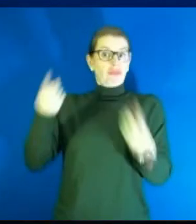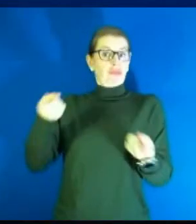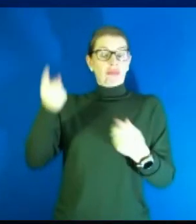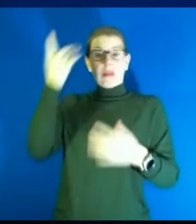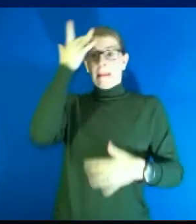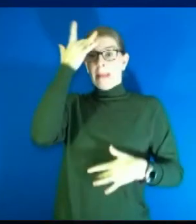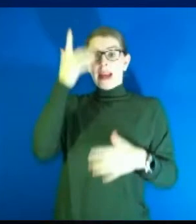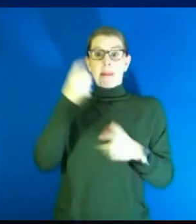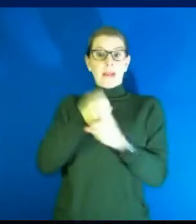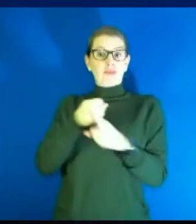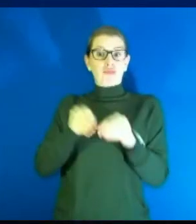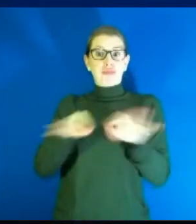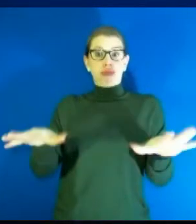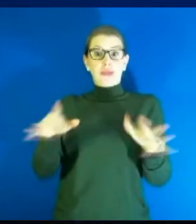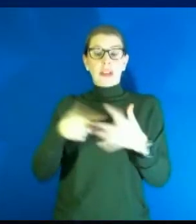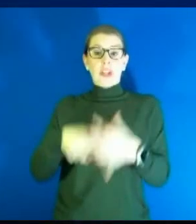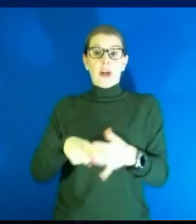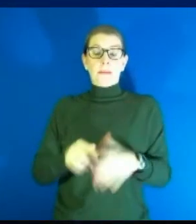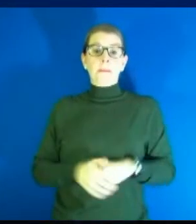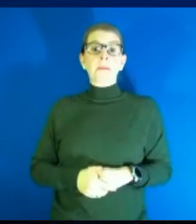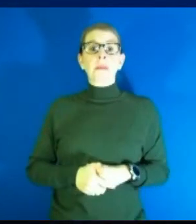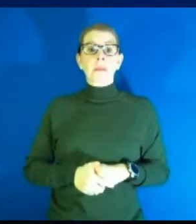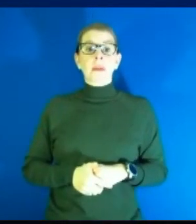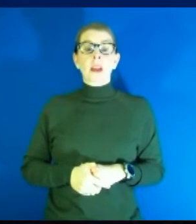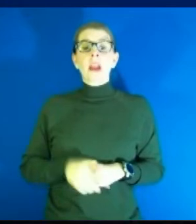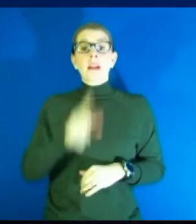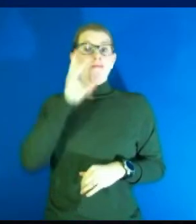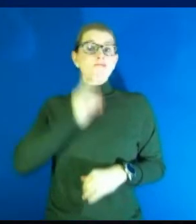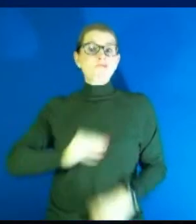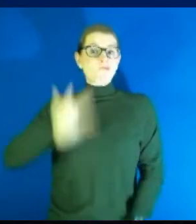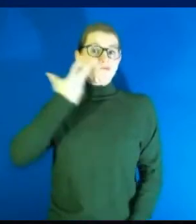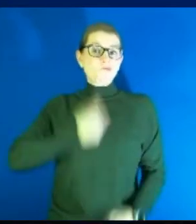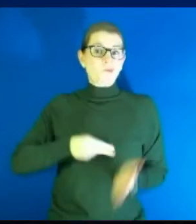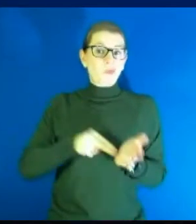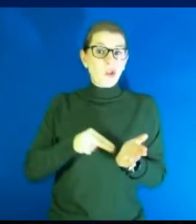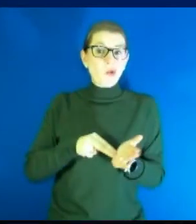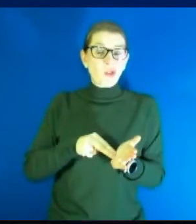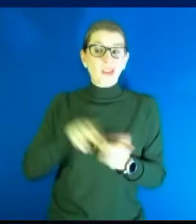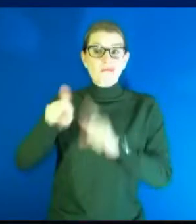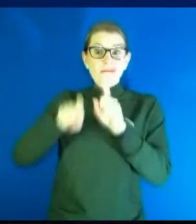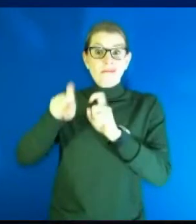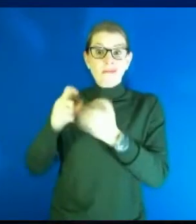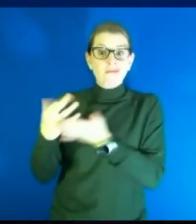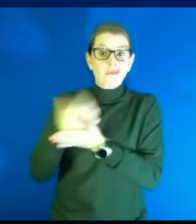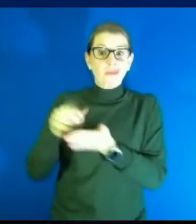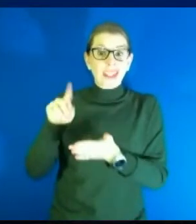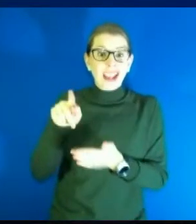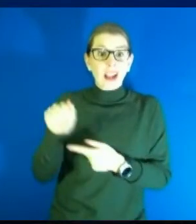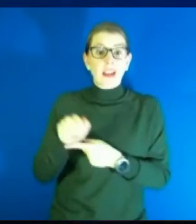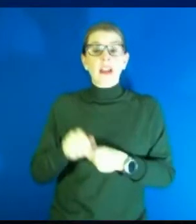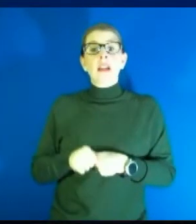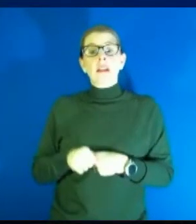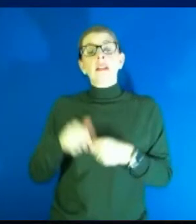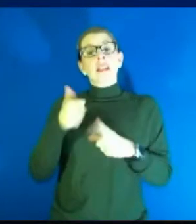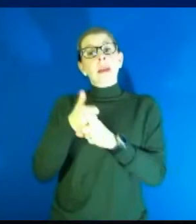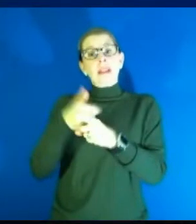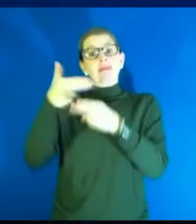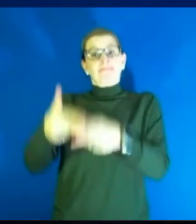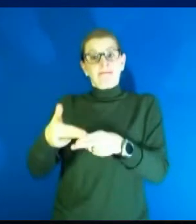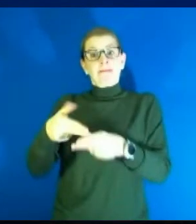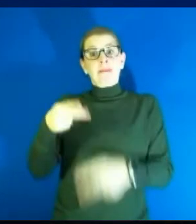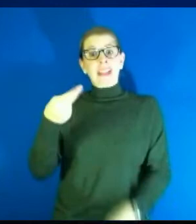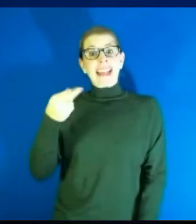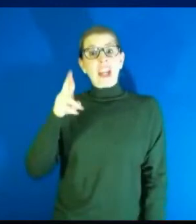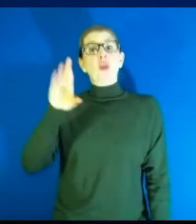are nurses that are extremely seasoned and have been doing, the word hero is probably overused, but they have been doing heroic work for 3 years